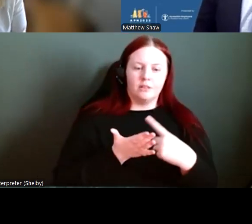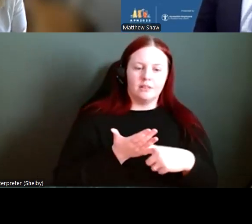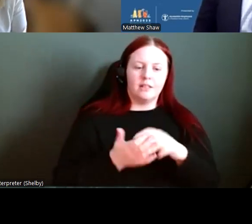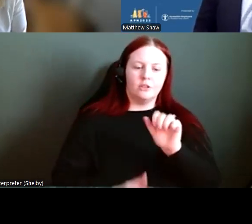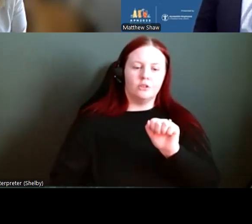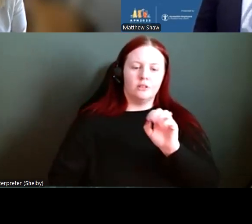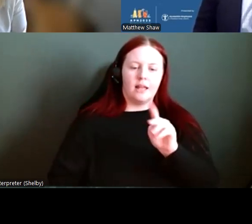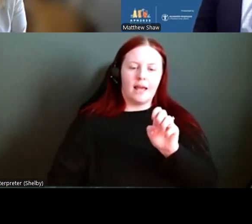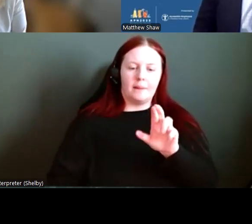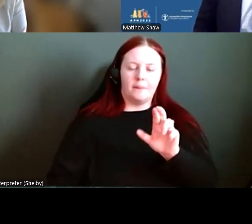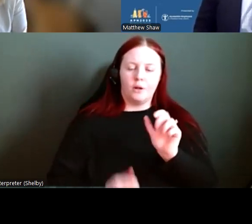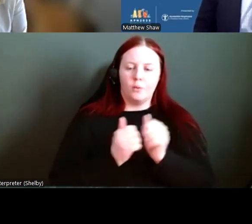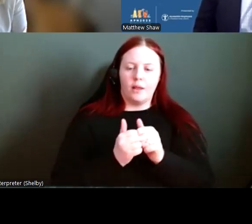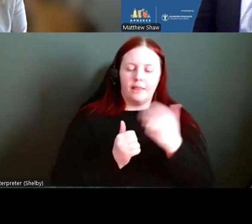with